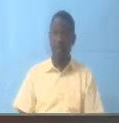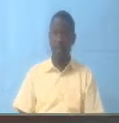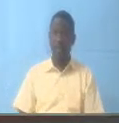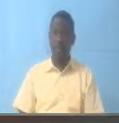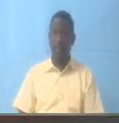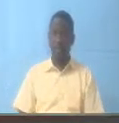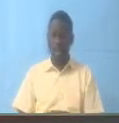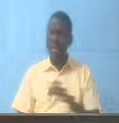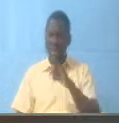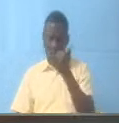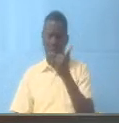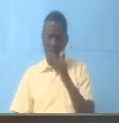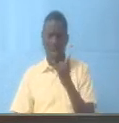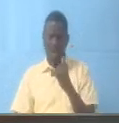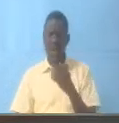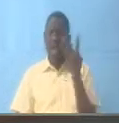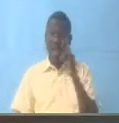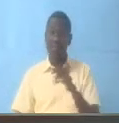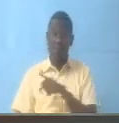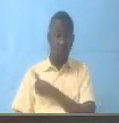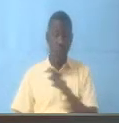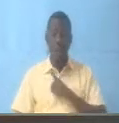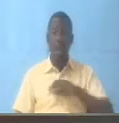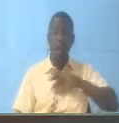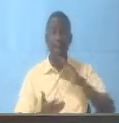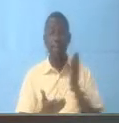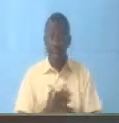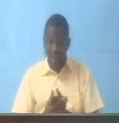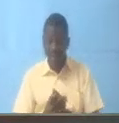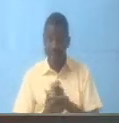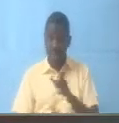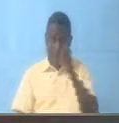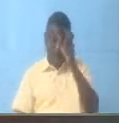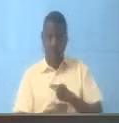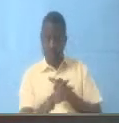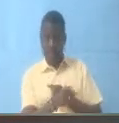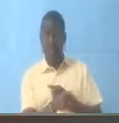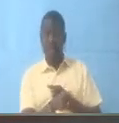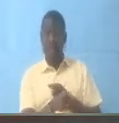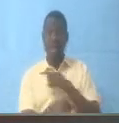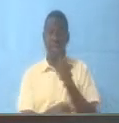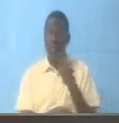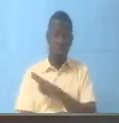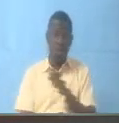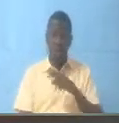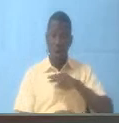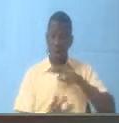person. Yeah, if we believe the person. If we didn't believe him, we wouldn't have.